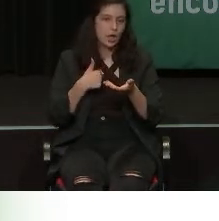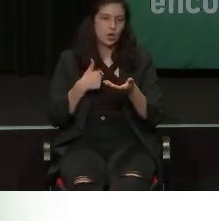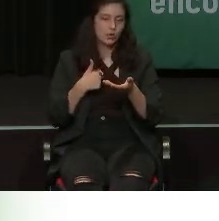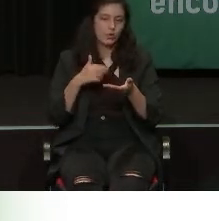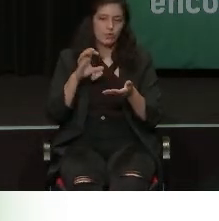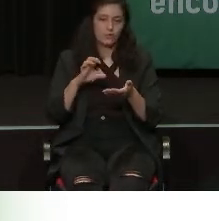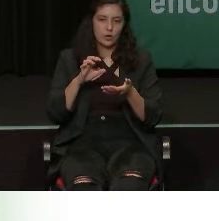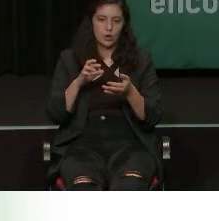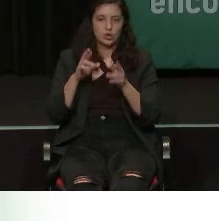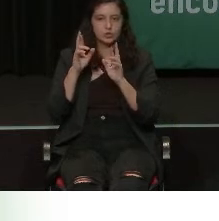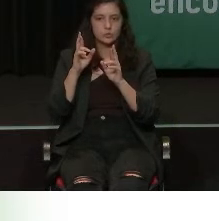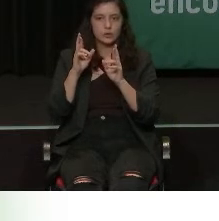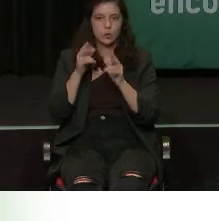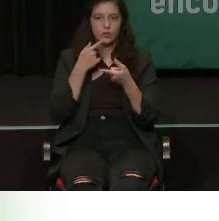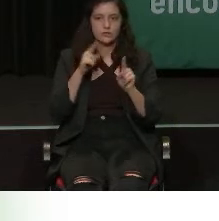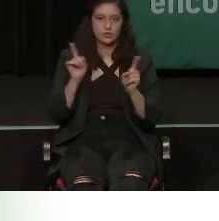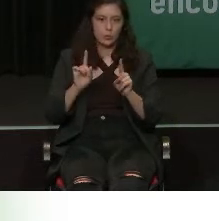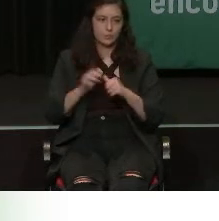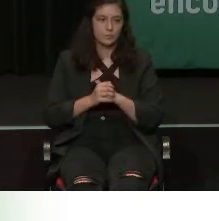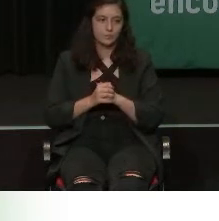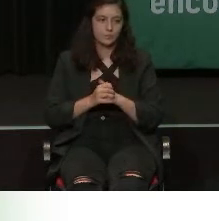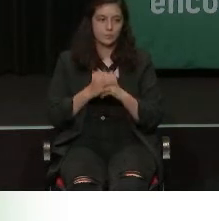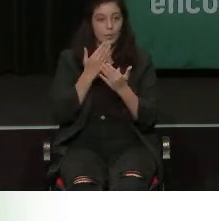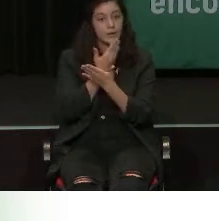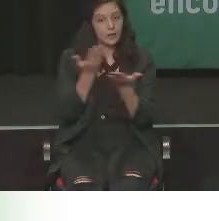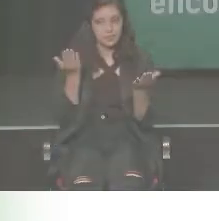way again. Thank you very much.